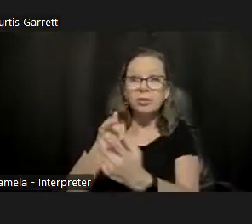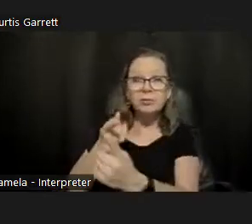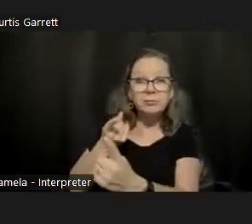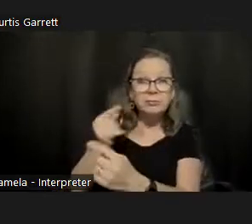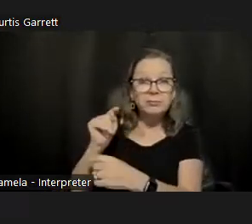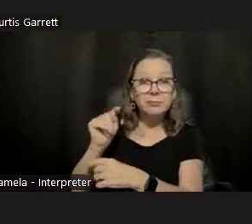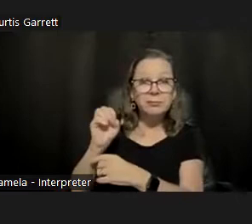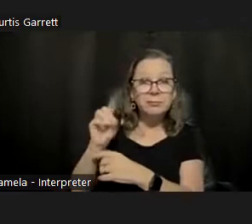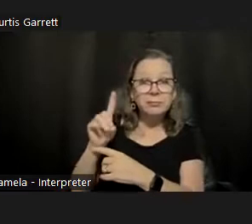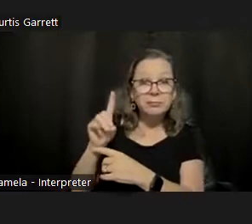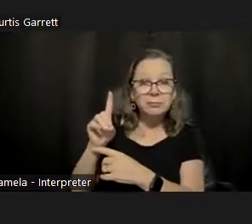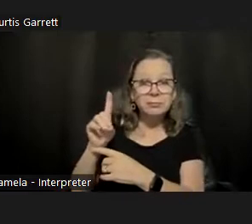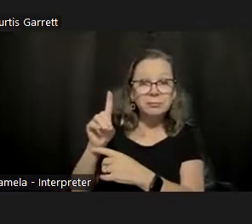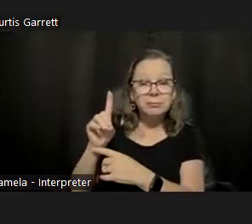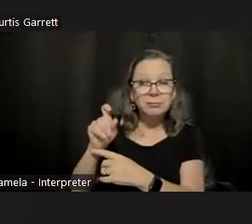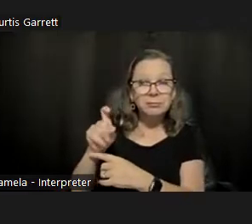Todd?